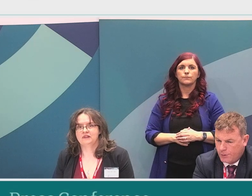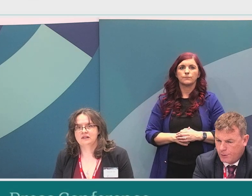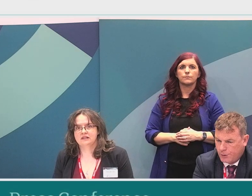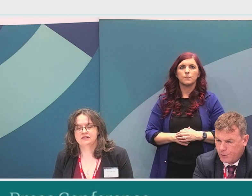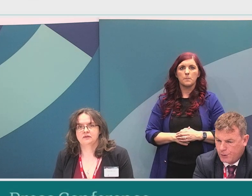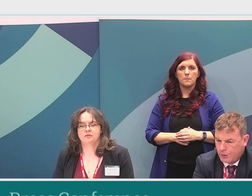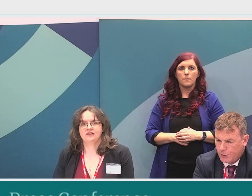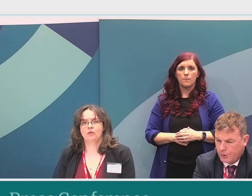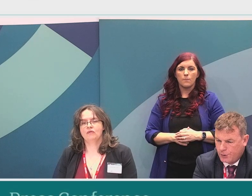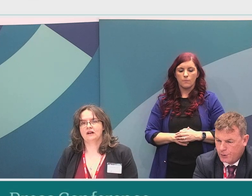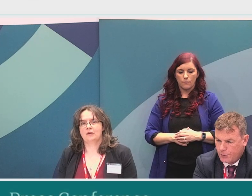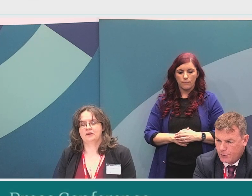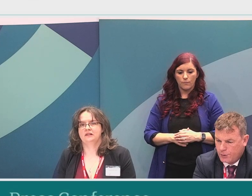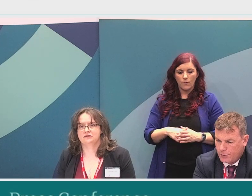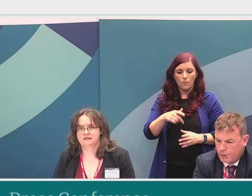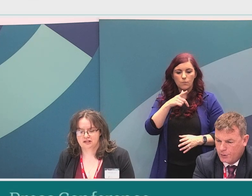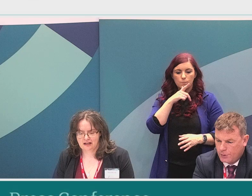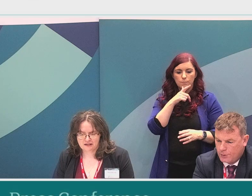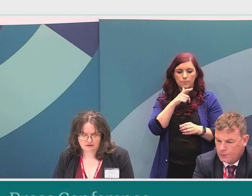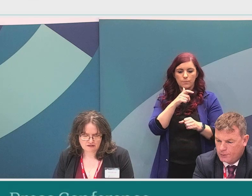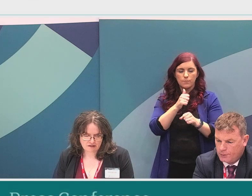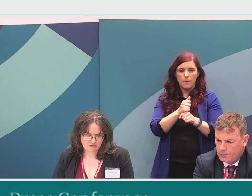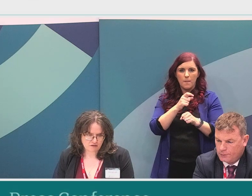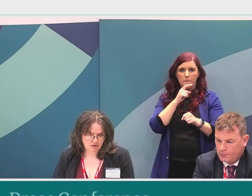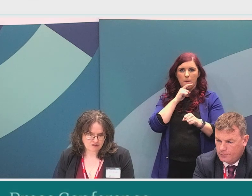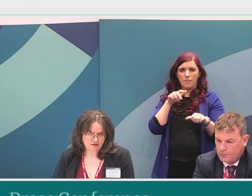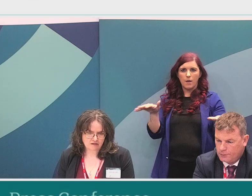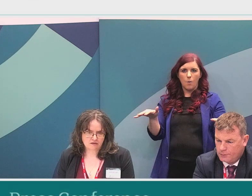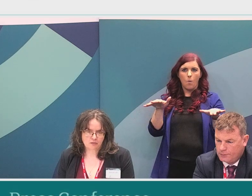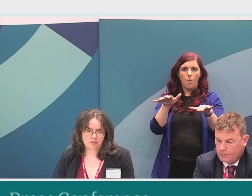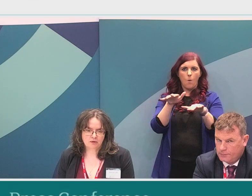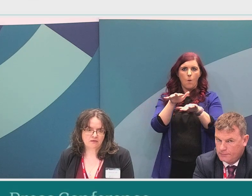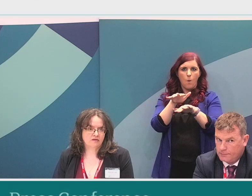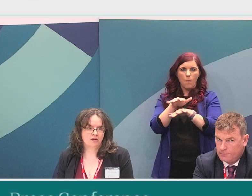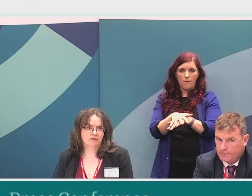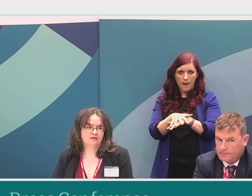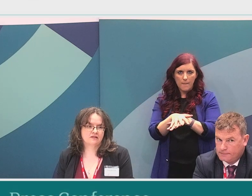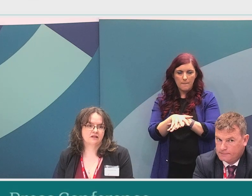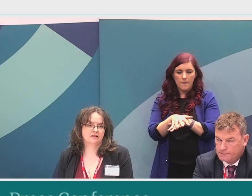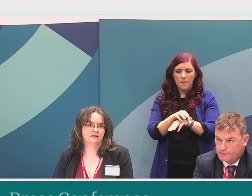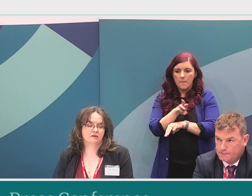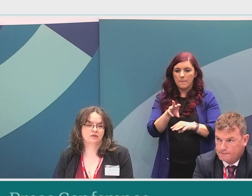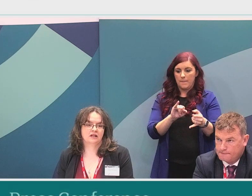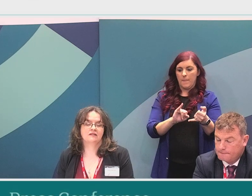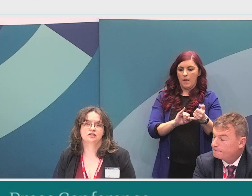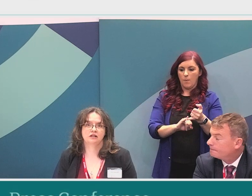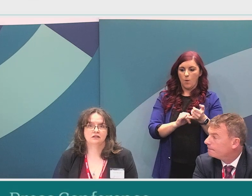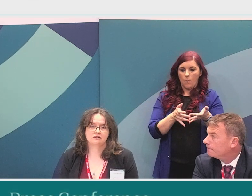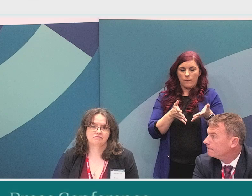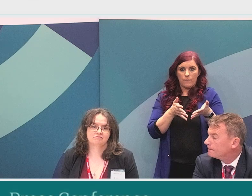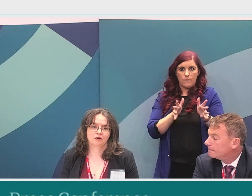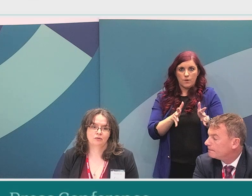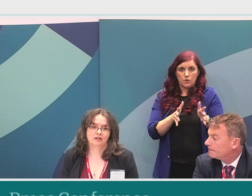Moving on then to, I suppose, the overlap and intersectionality of these kinds of experiences. So people could have experienced something as a